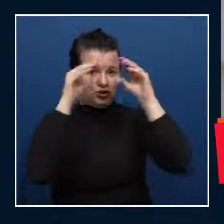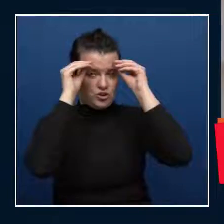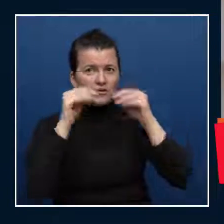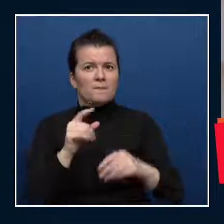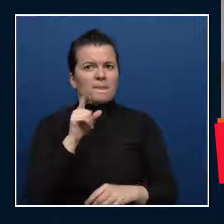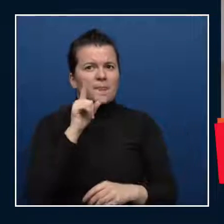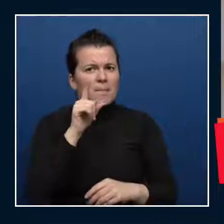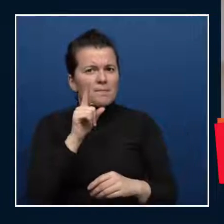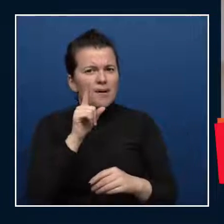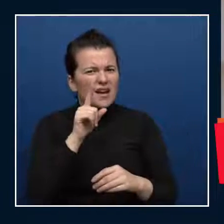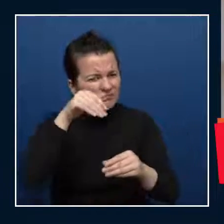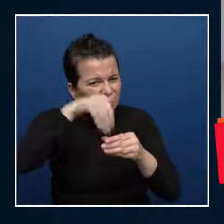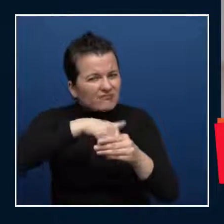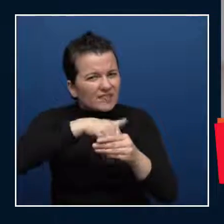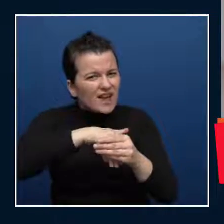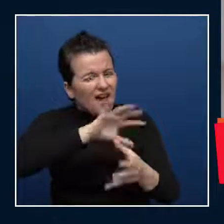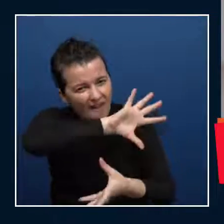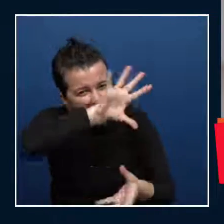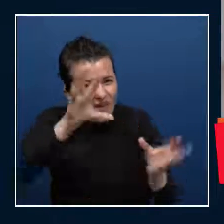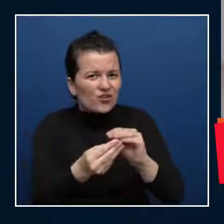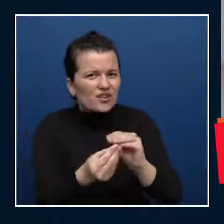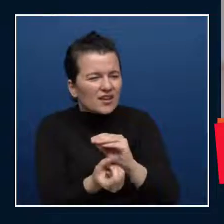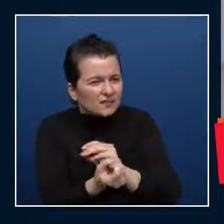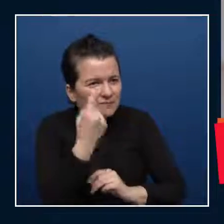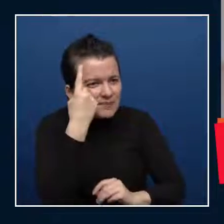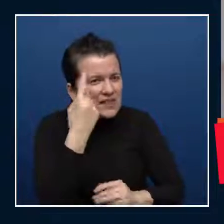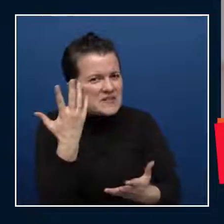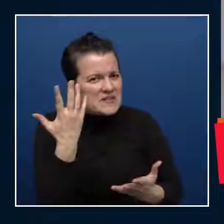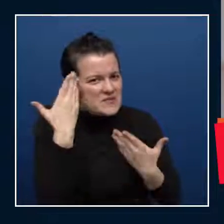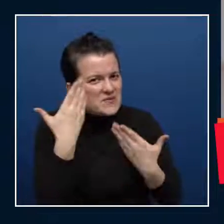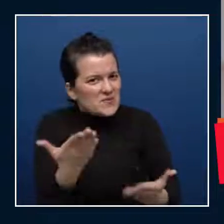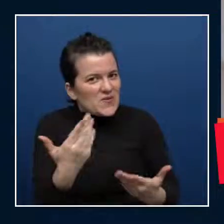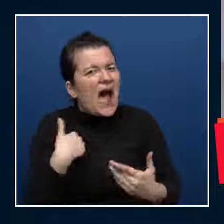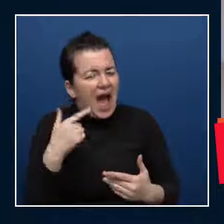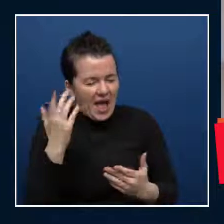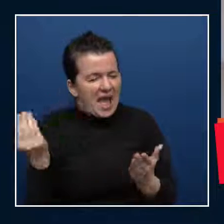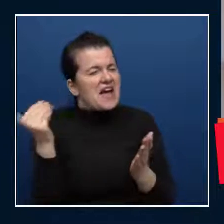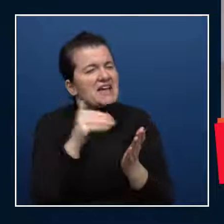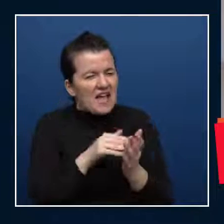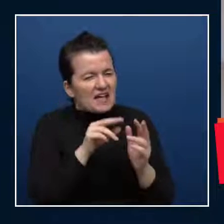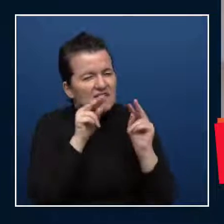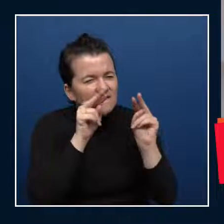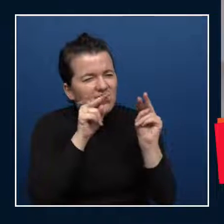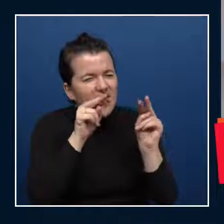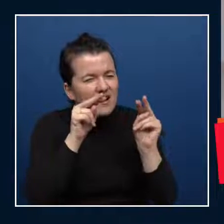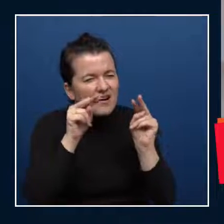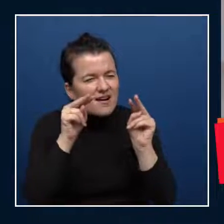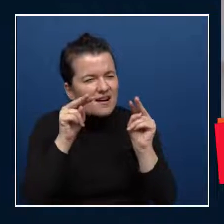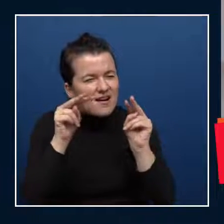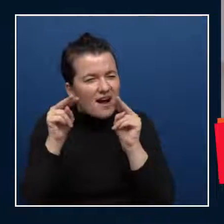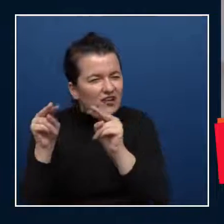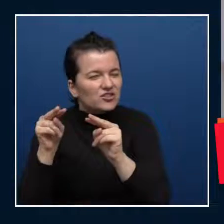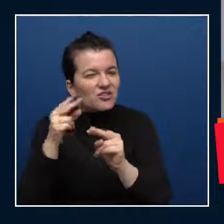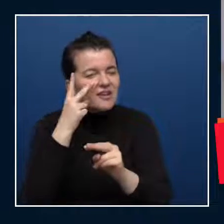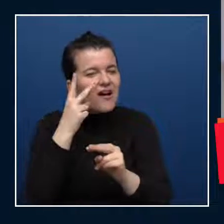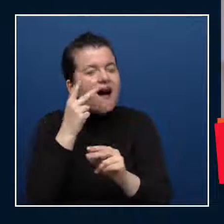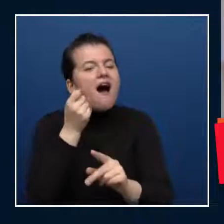understood everything just yet. So I maybe have to rewatch the session to get up to speed with everything that Sarah told